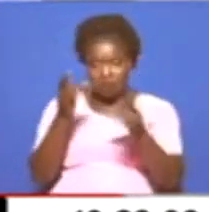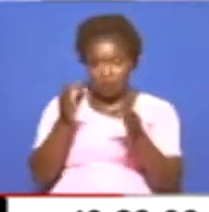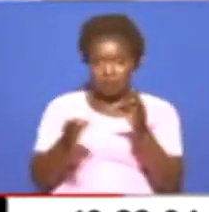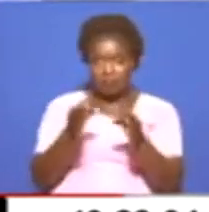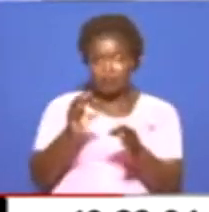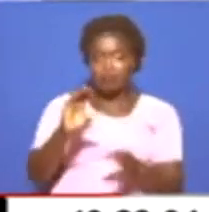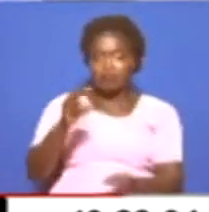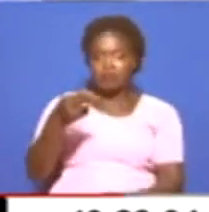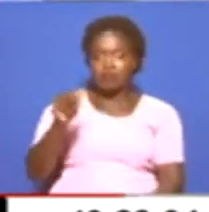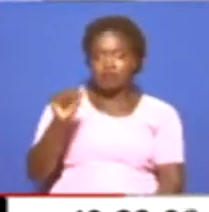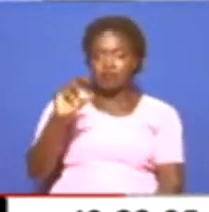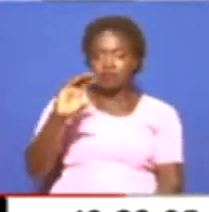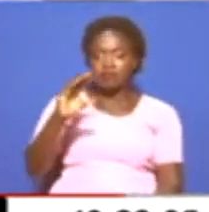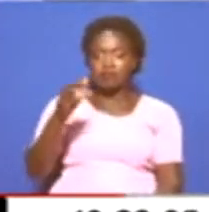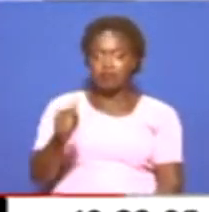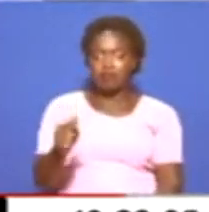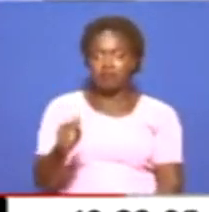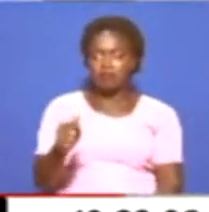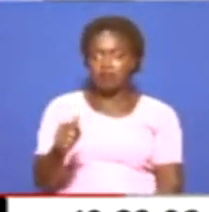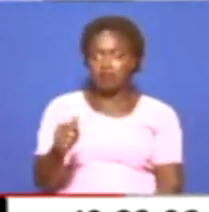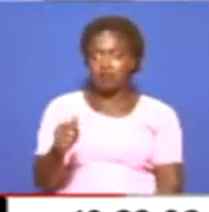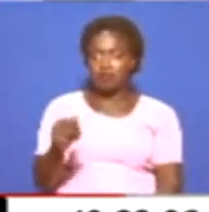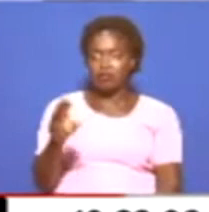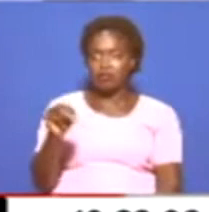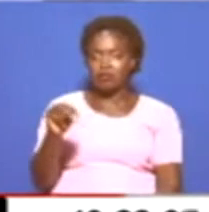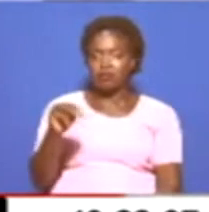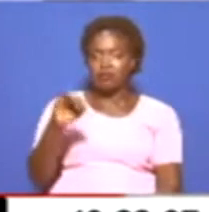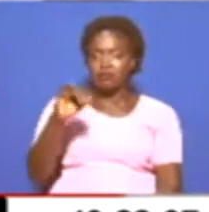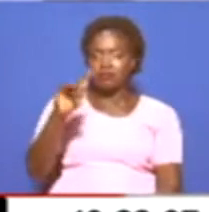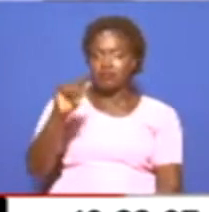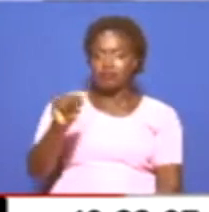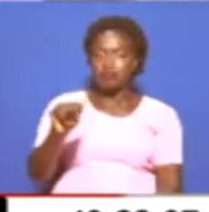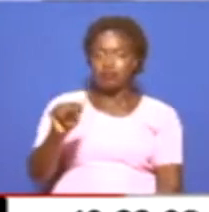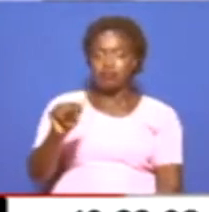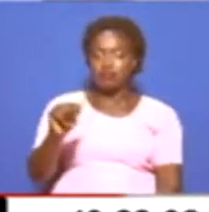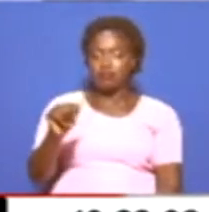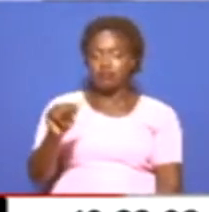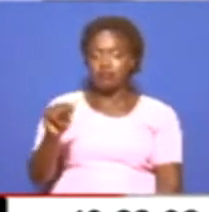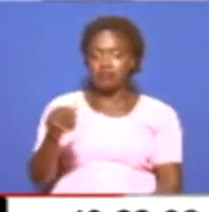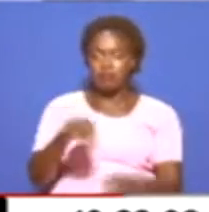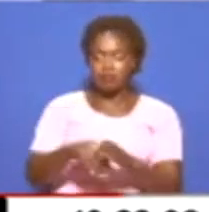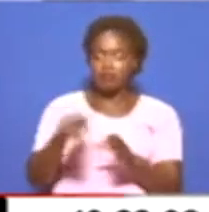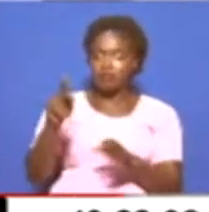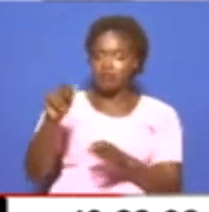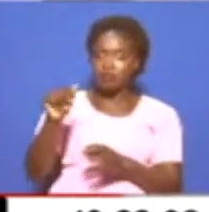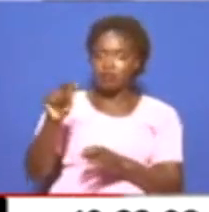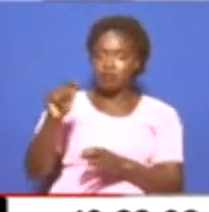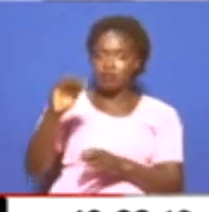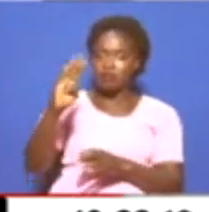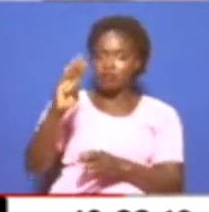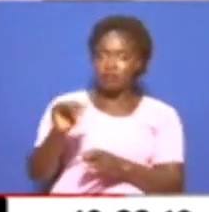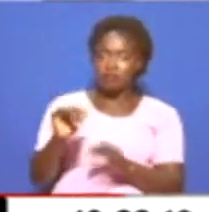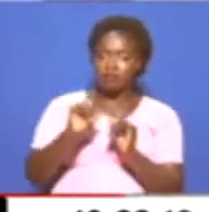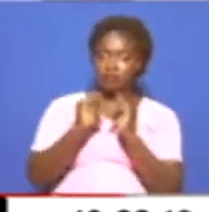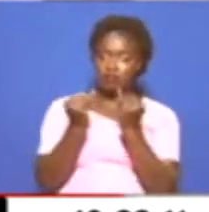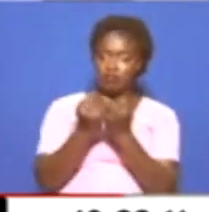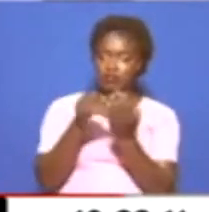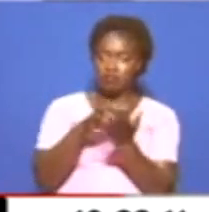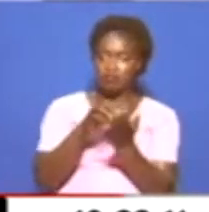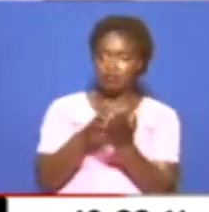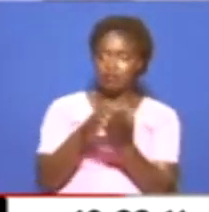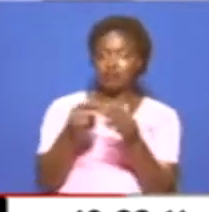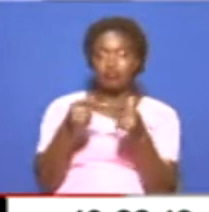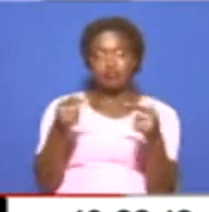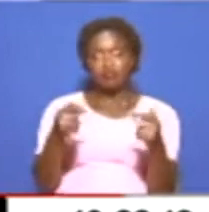Mwita on the in the Katiba Institute case versus the AG of the year